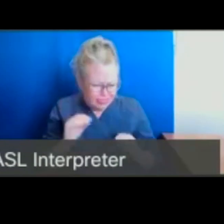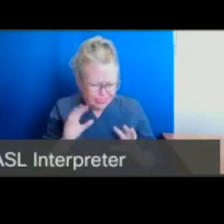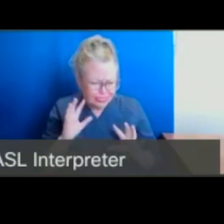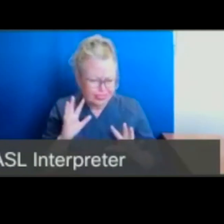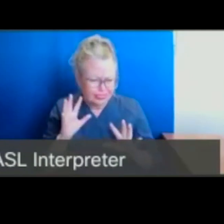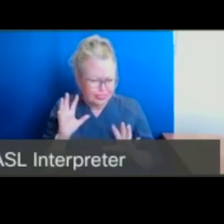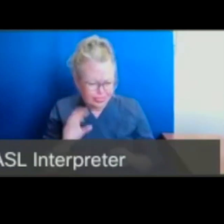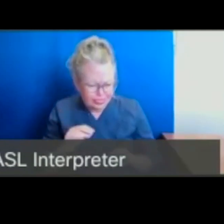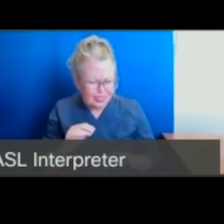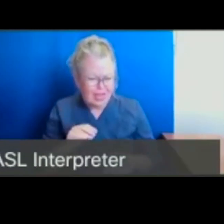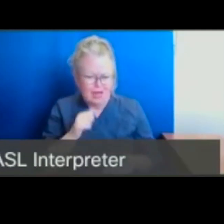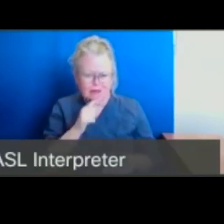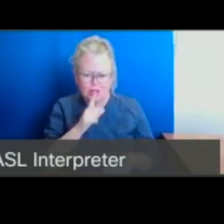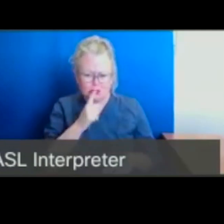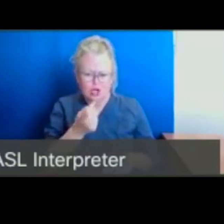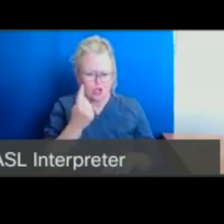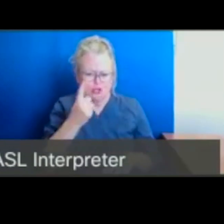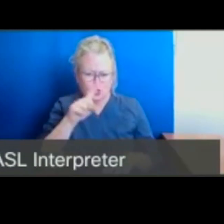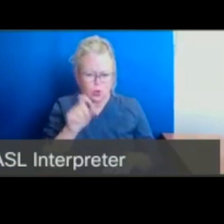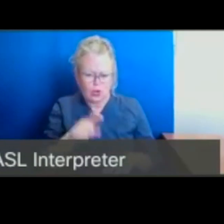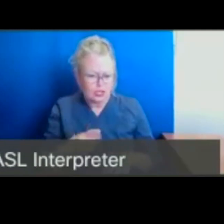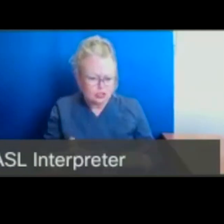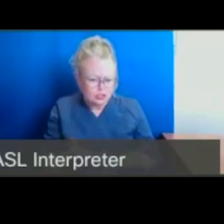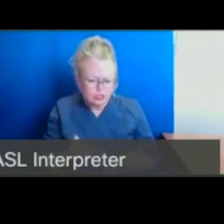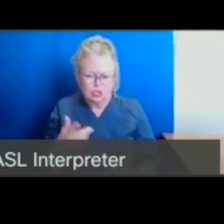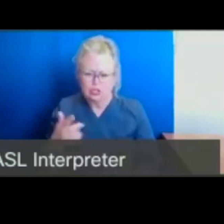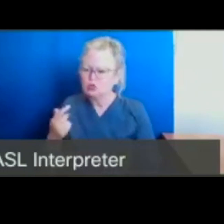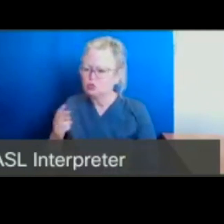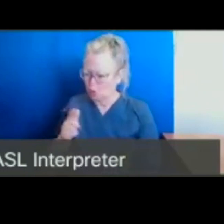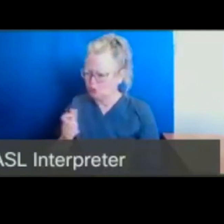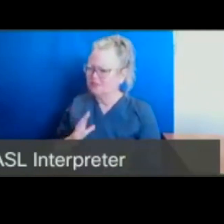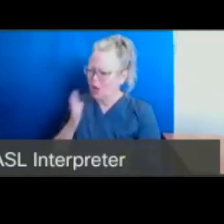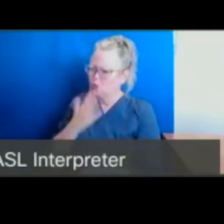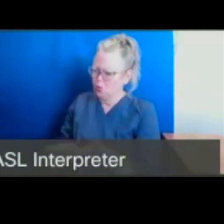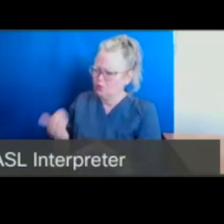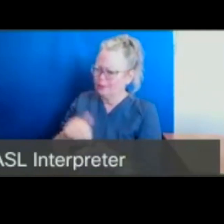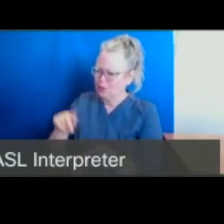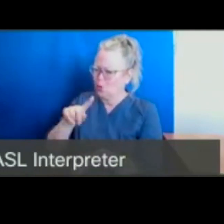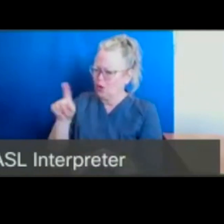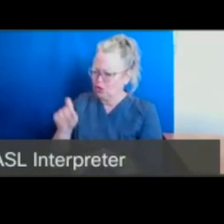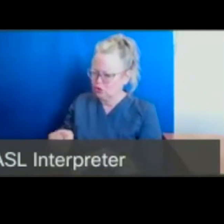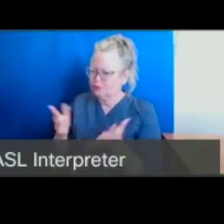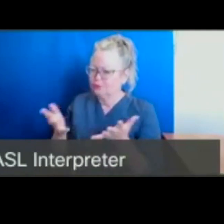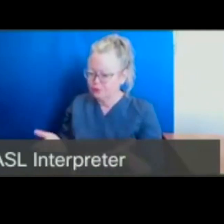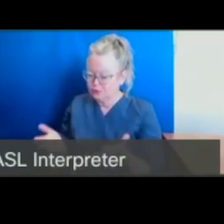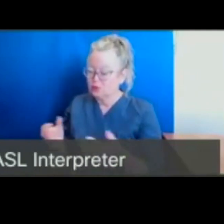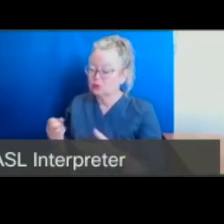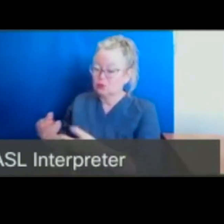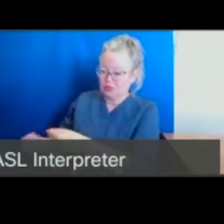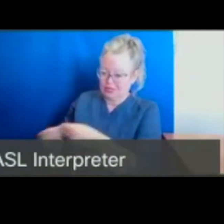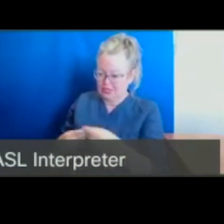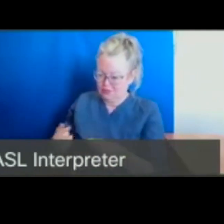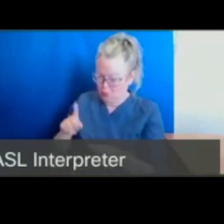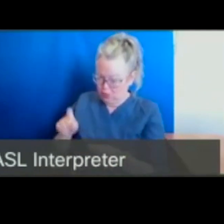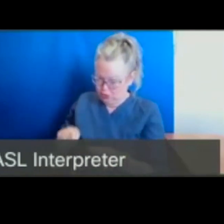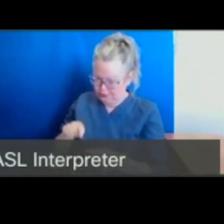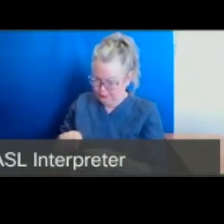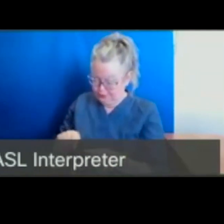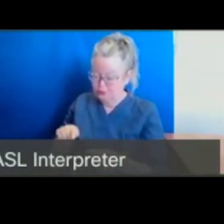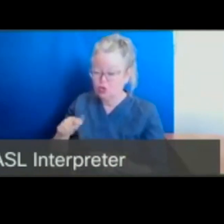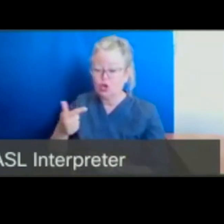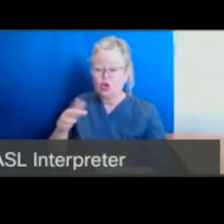sound has gone. Oh, I'm sorry. I'm gonna try again here. Okay, here's the question. Does the